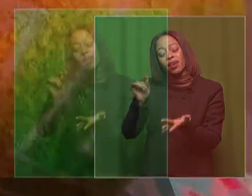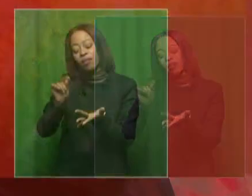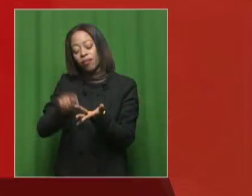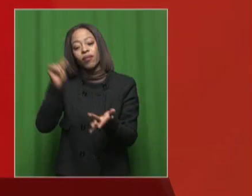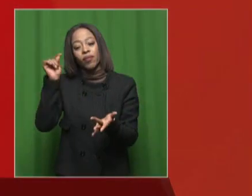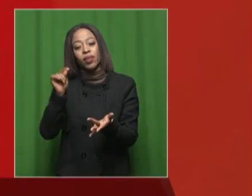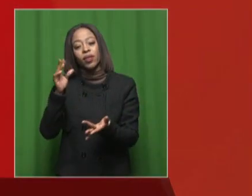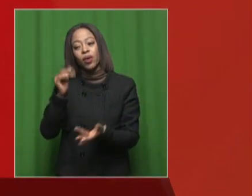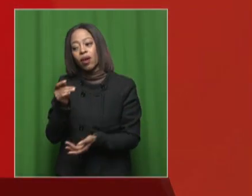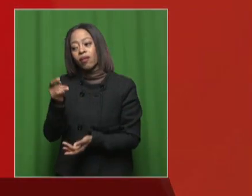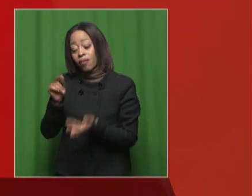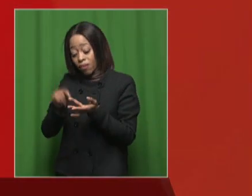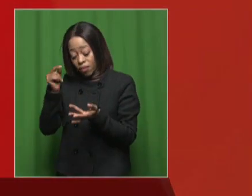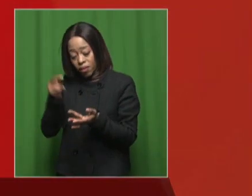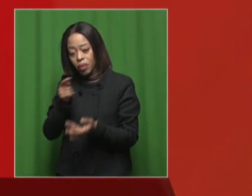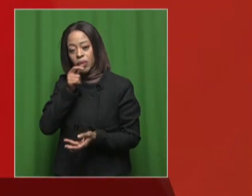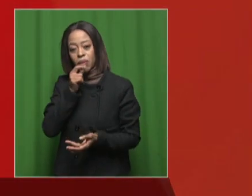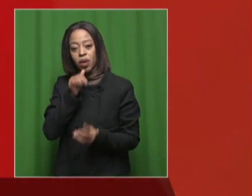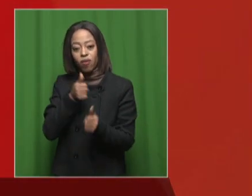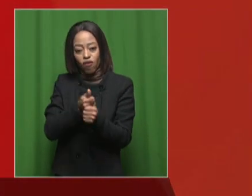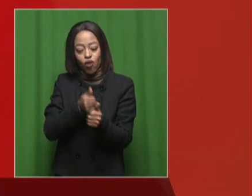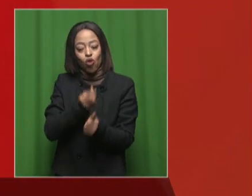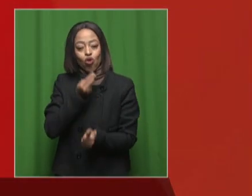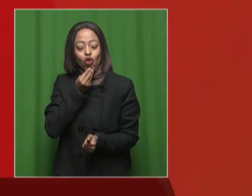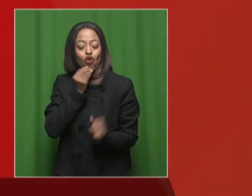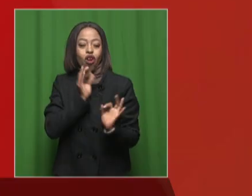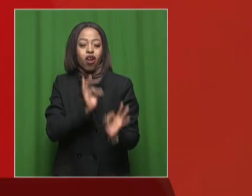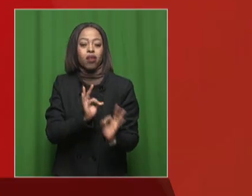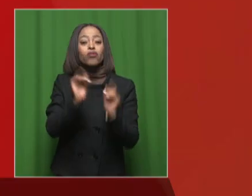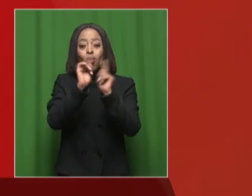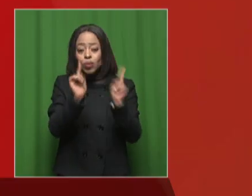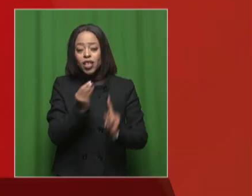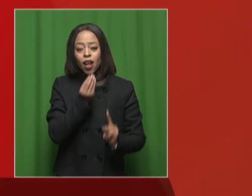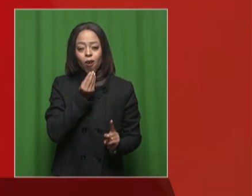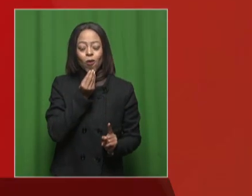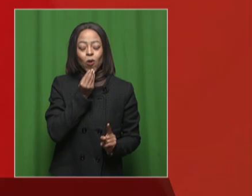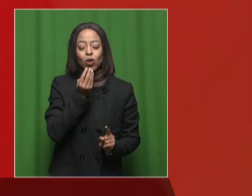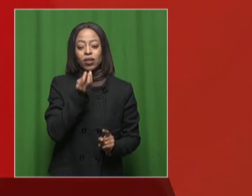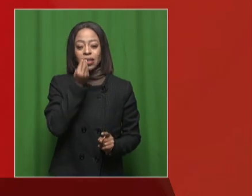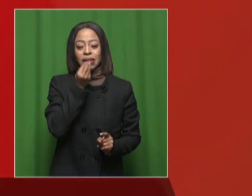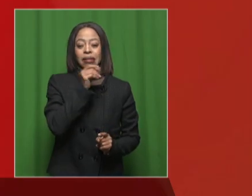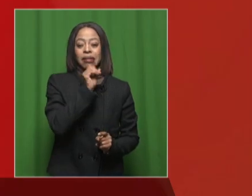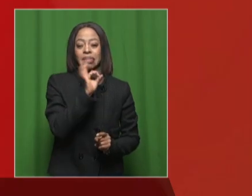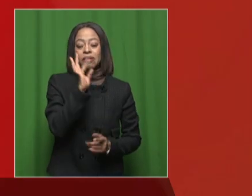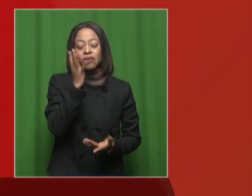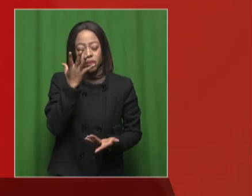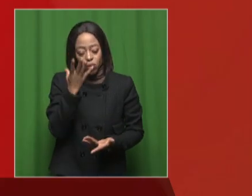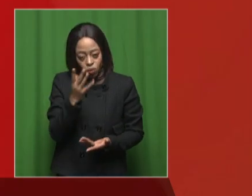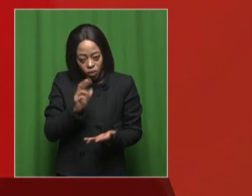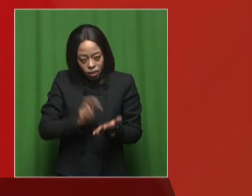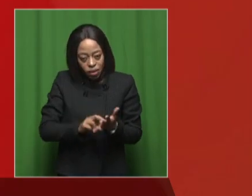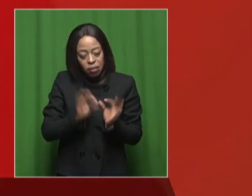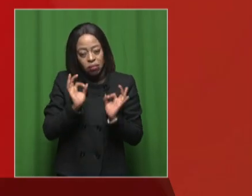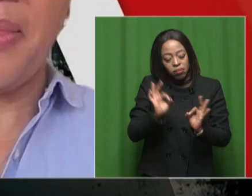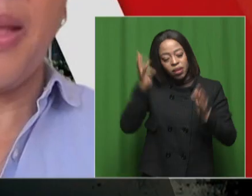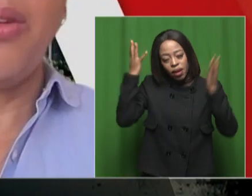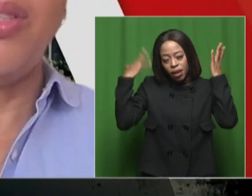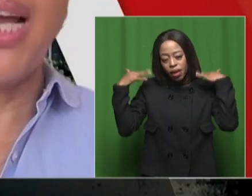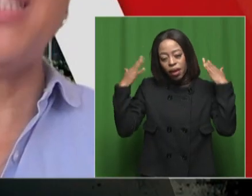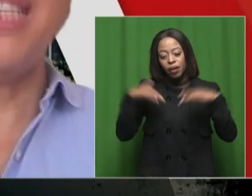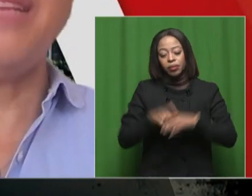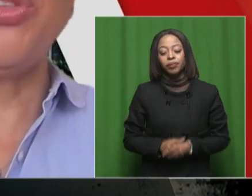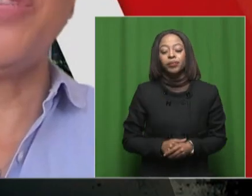medical treatment and you've got diet that you have to follow. So there's a special diet that you have to follow with when maintaining your hair as well. And then